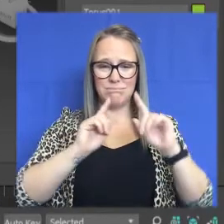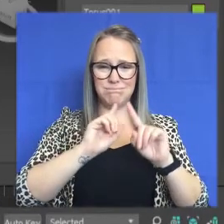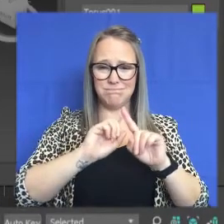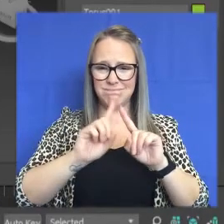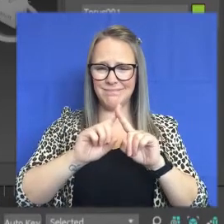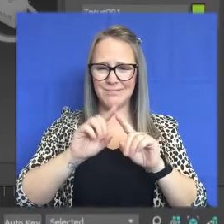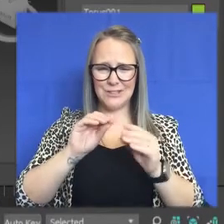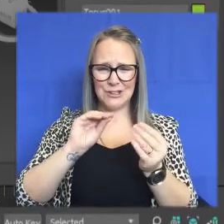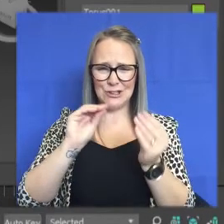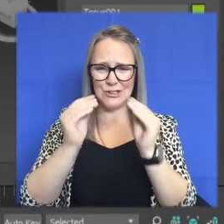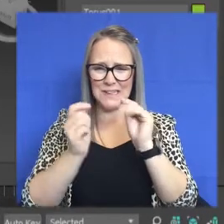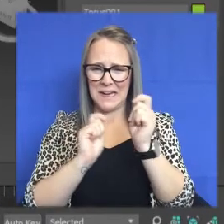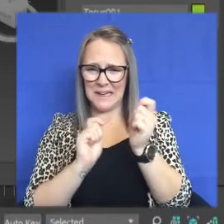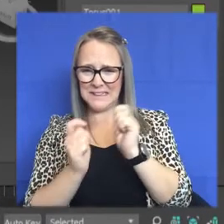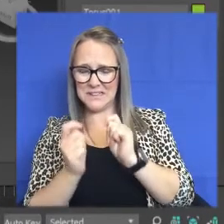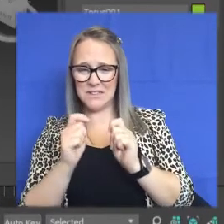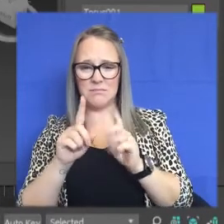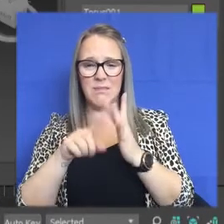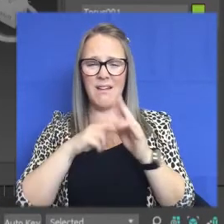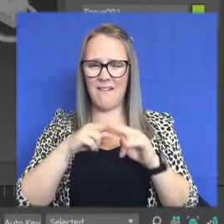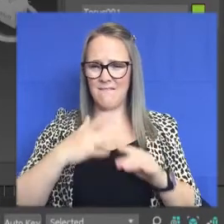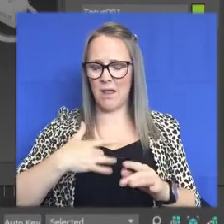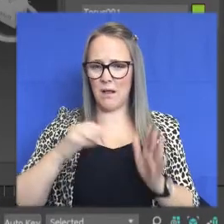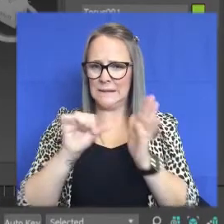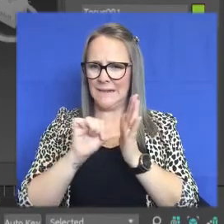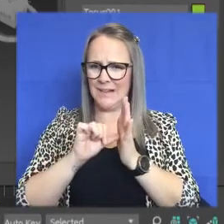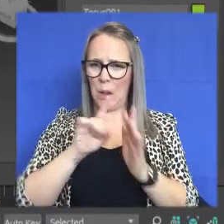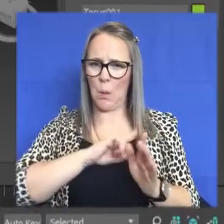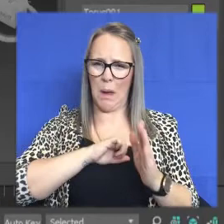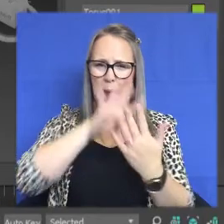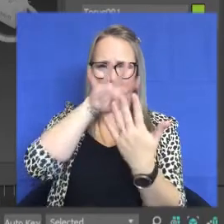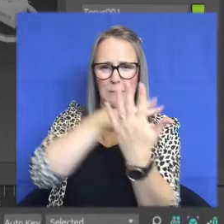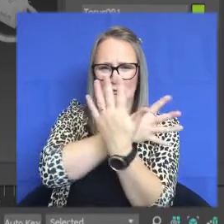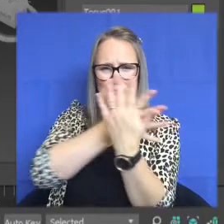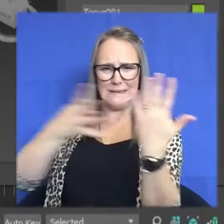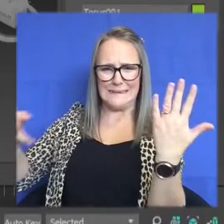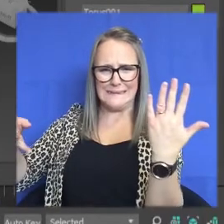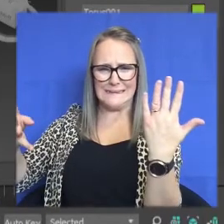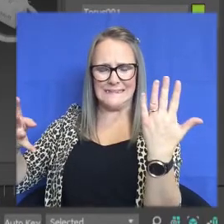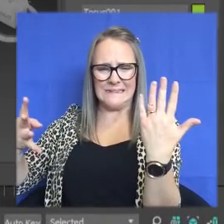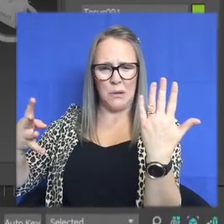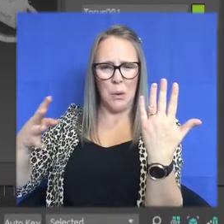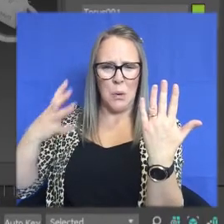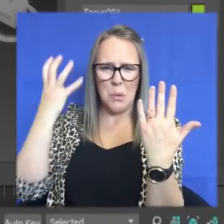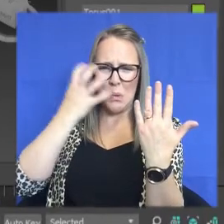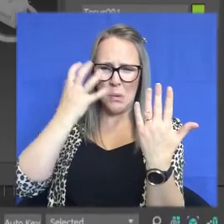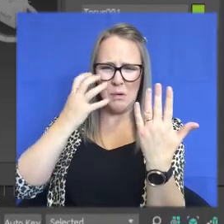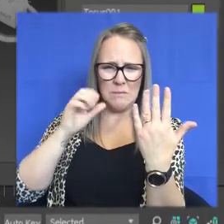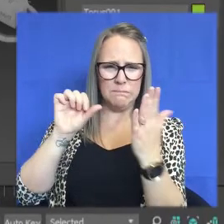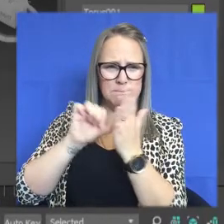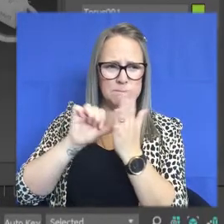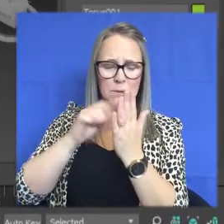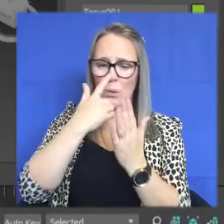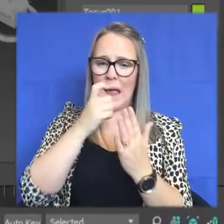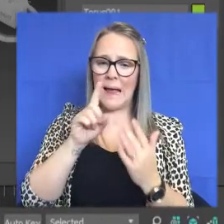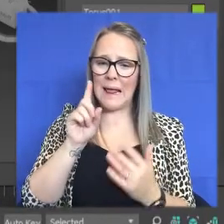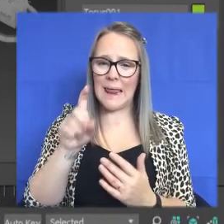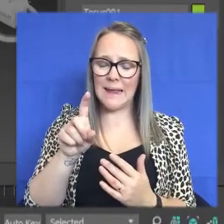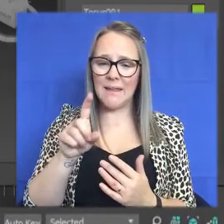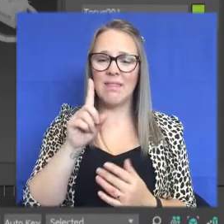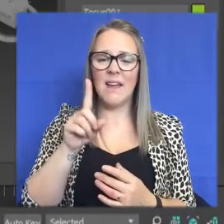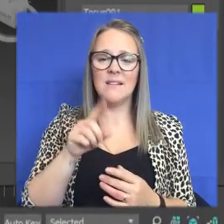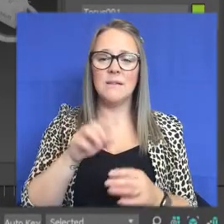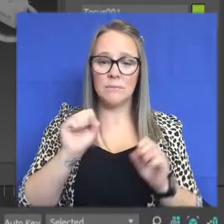fit. If you find it hard to see the objects due to the grid behind, with whatever viewport you selected,